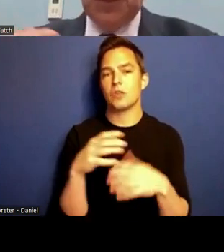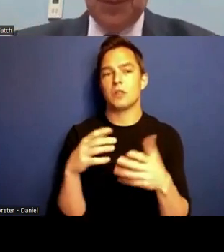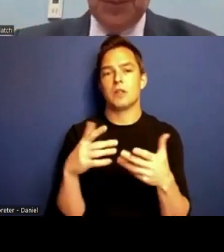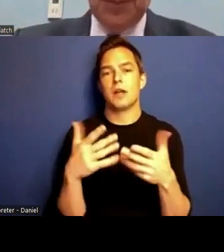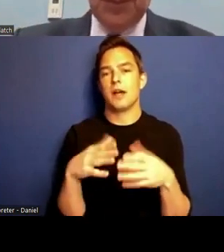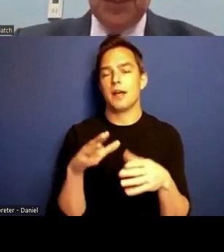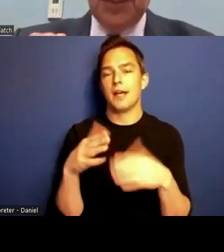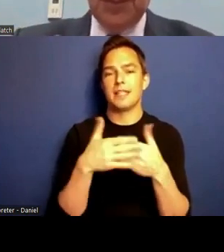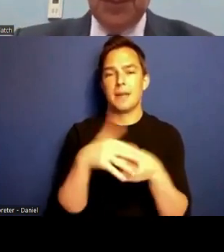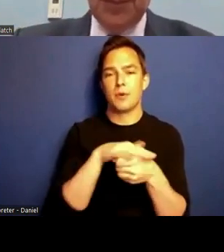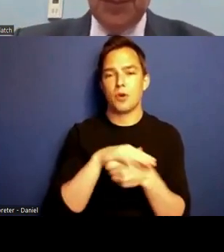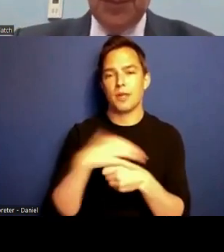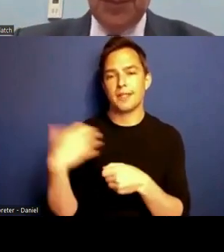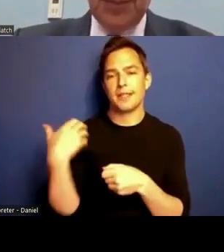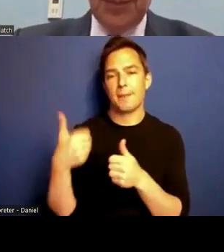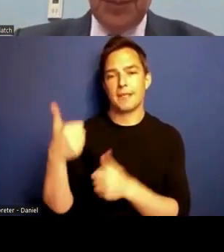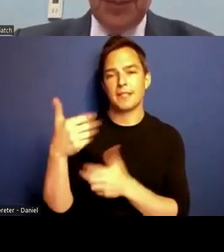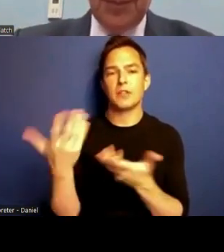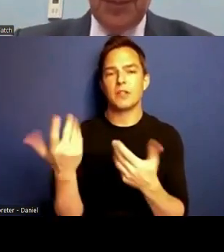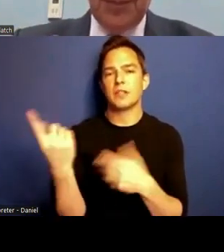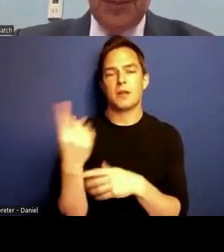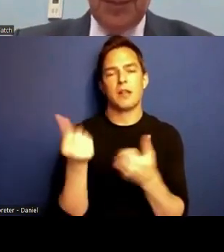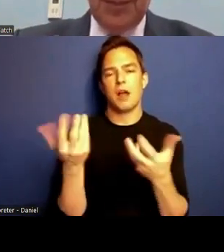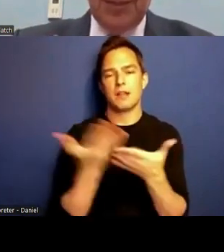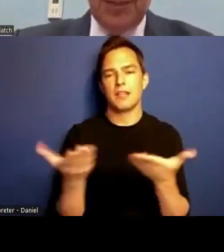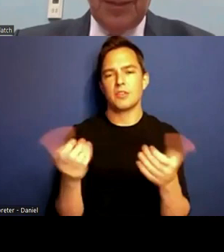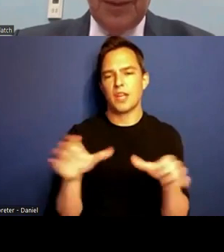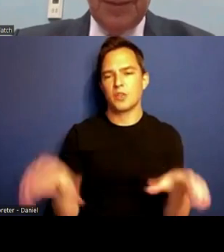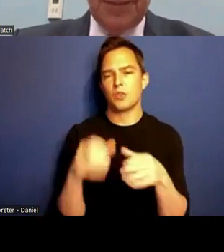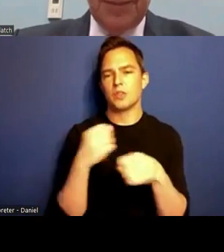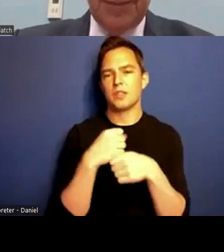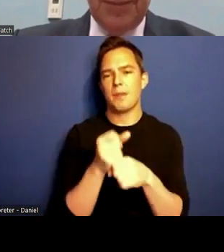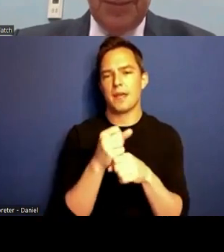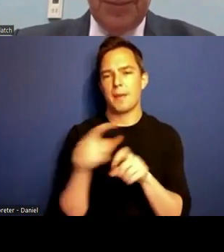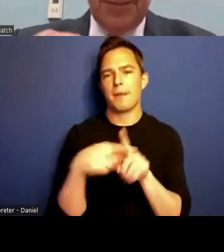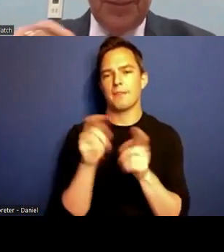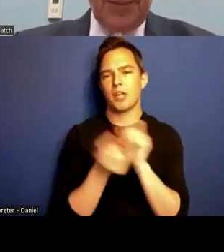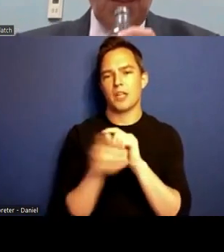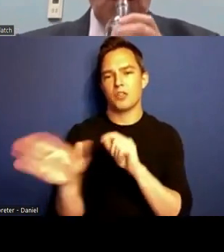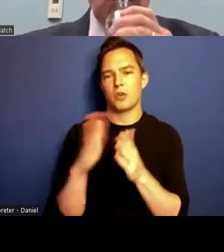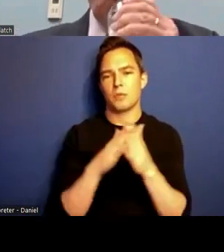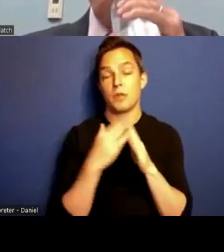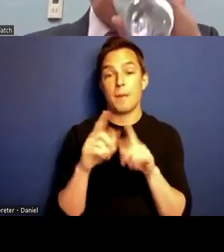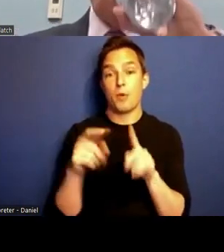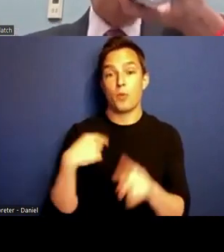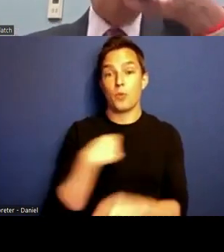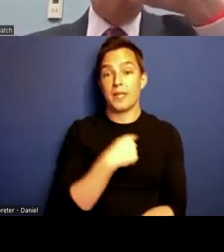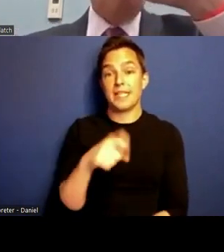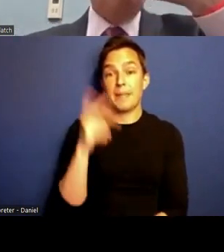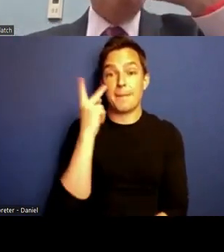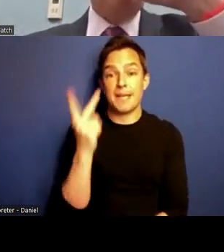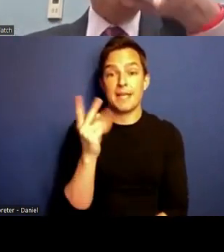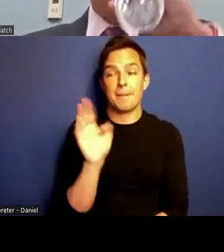neighborhood captain. There's lots of things that you can do to make a difference in your community, but we do need to be seen. Theo?